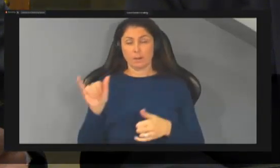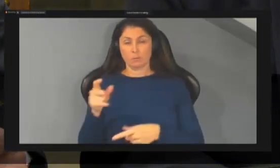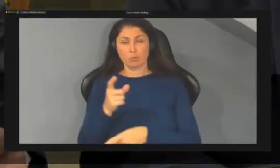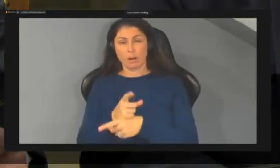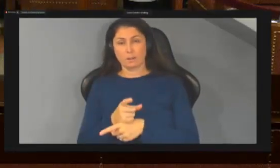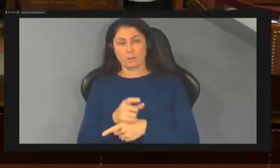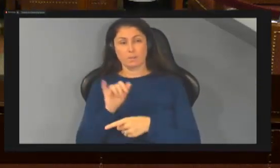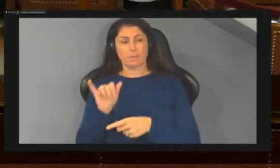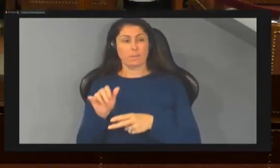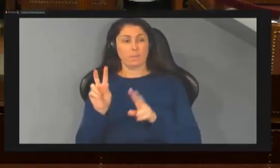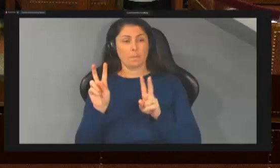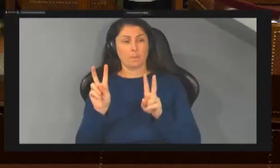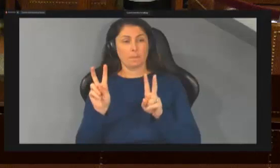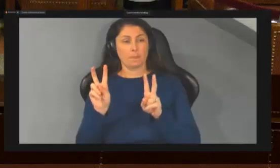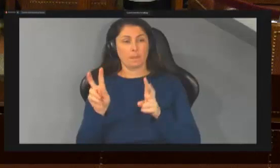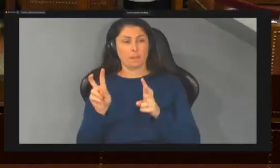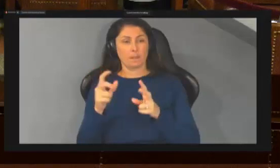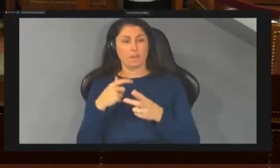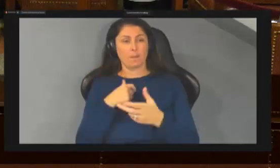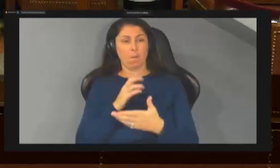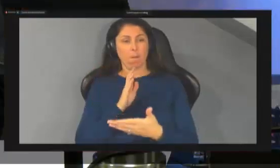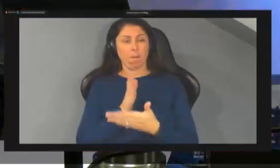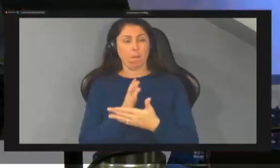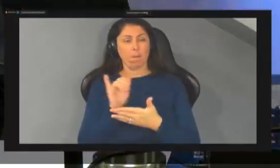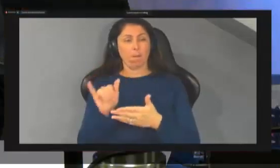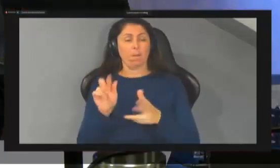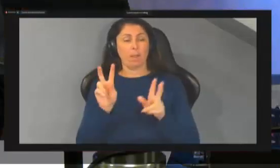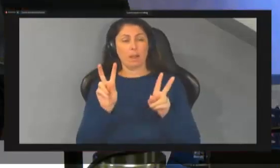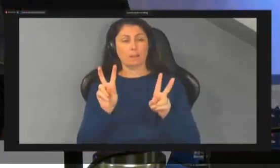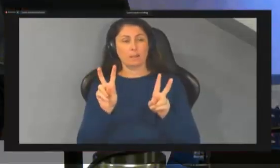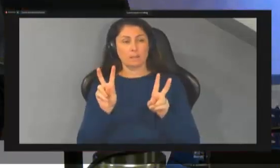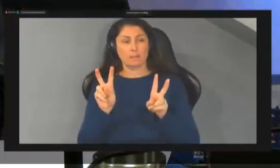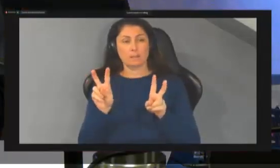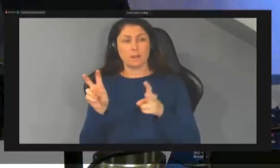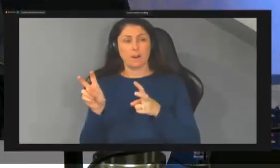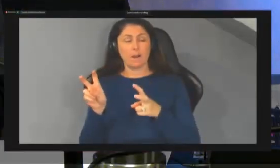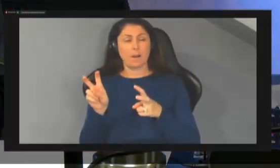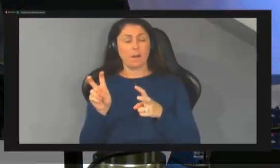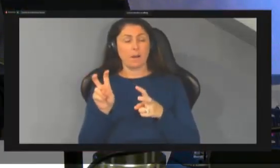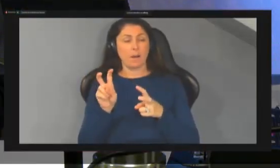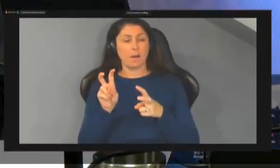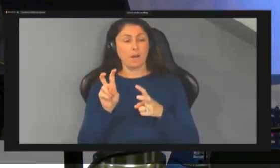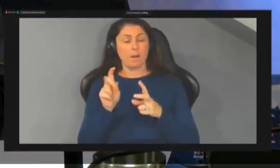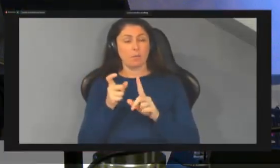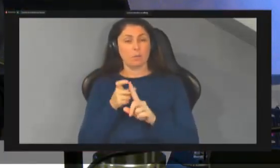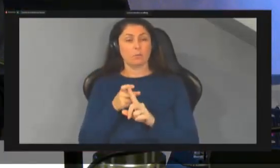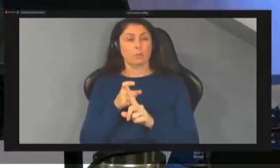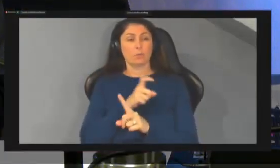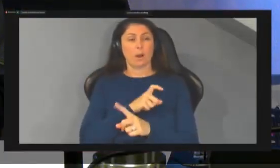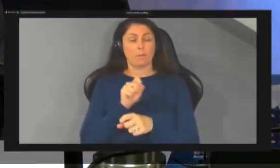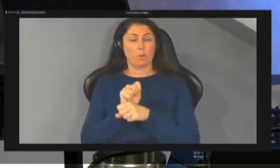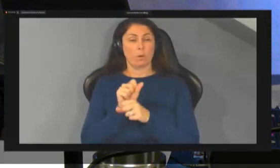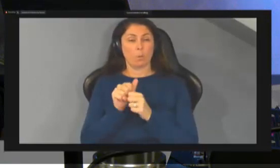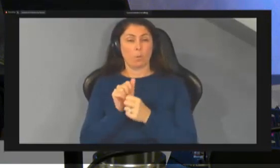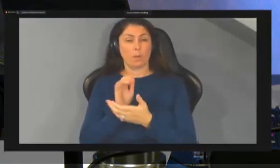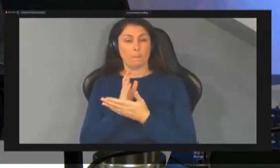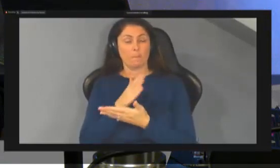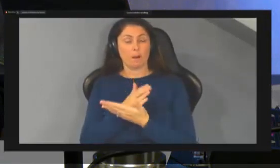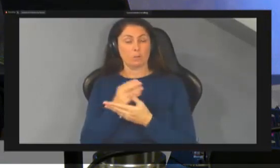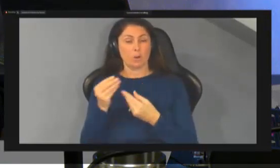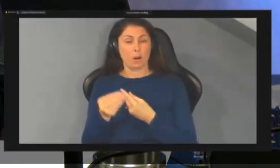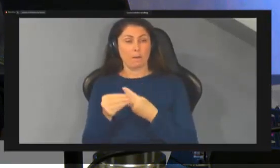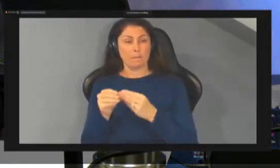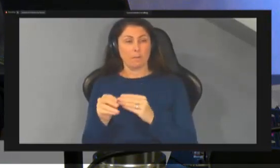title, if I can, title was derived by working with the budget office in terms of what was